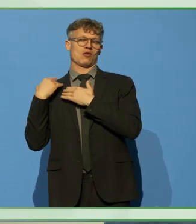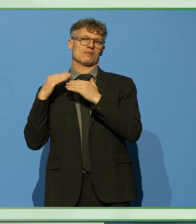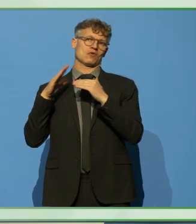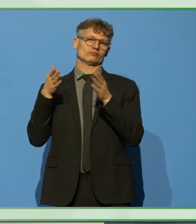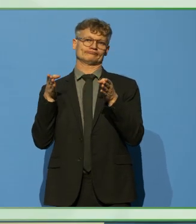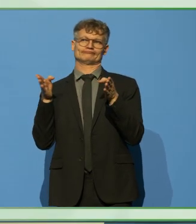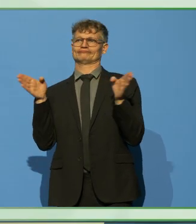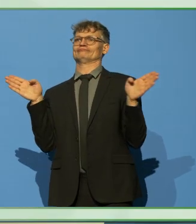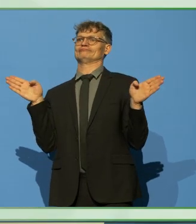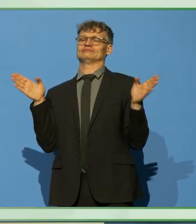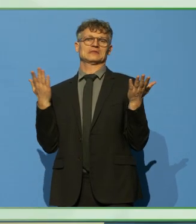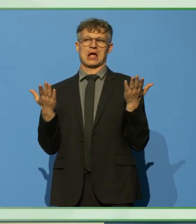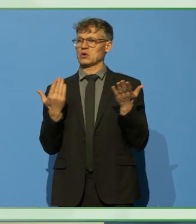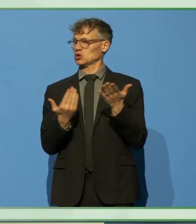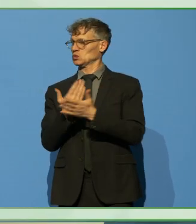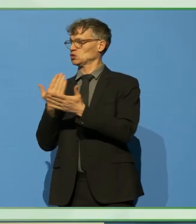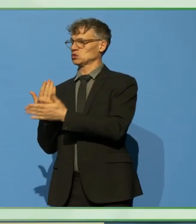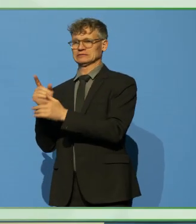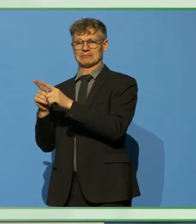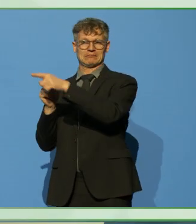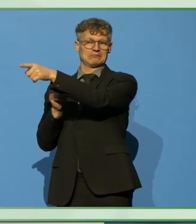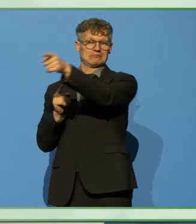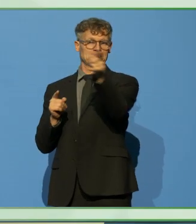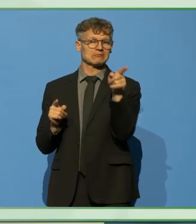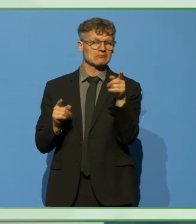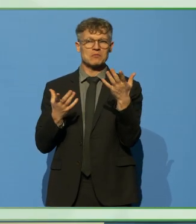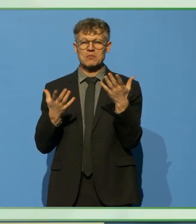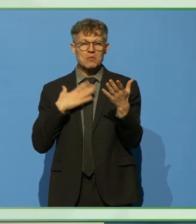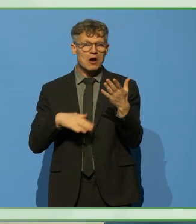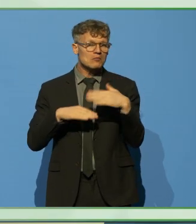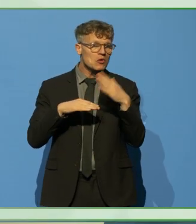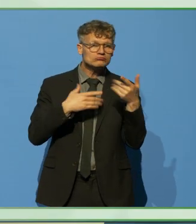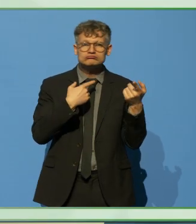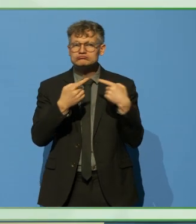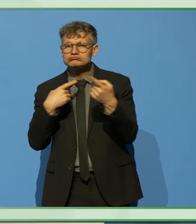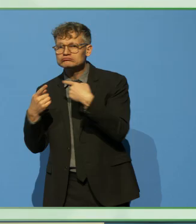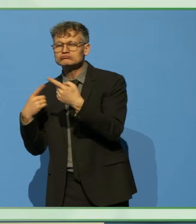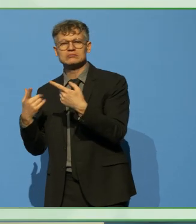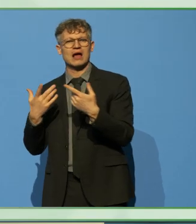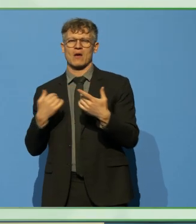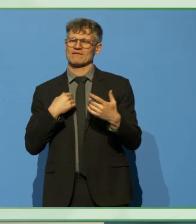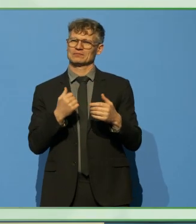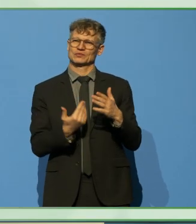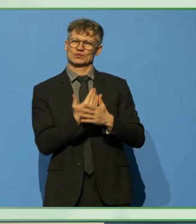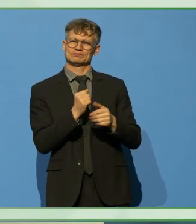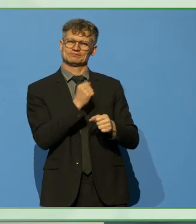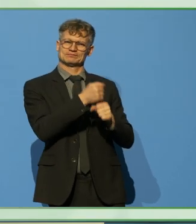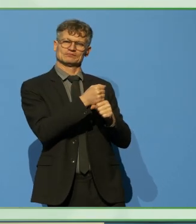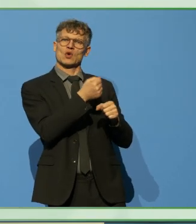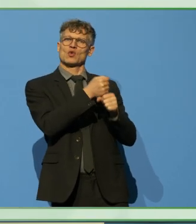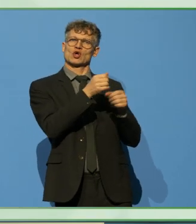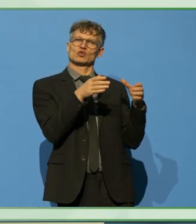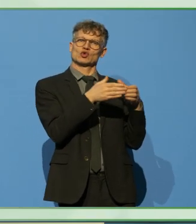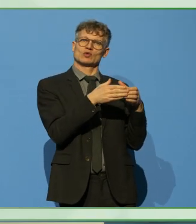new colleagues to talk to, like people who are sitting here in the audience. We've set up a working group of 35 NGOs